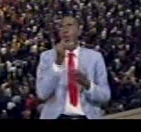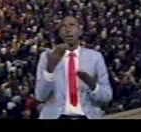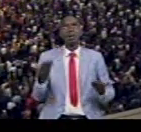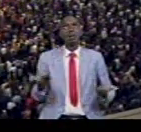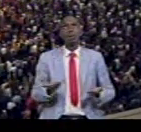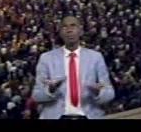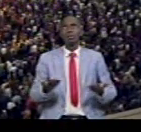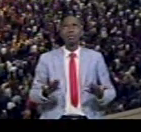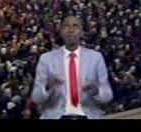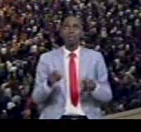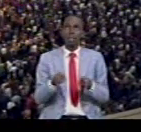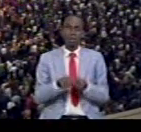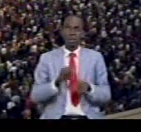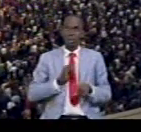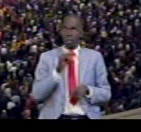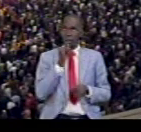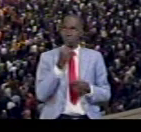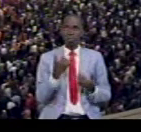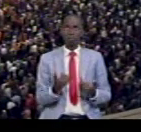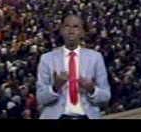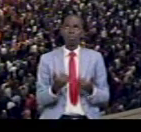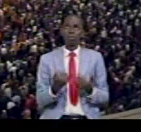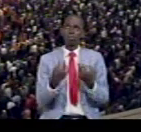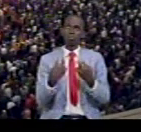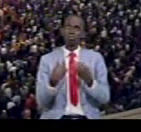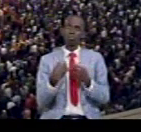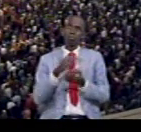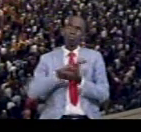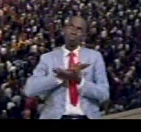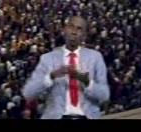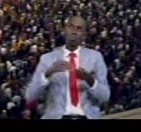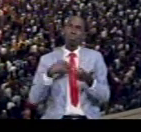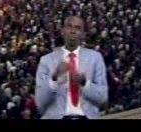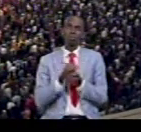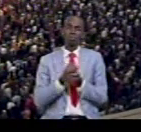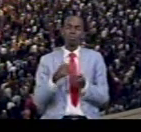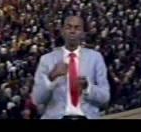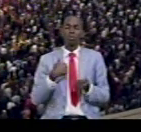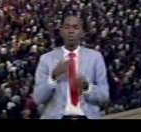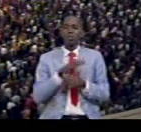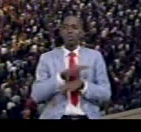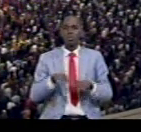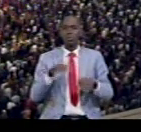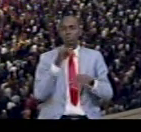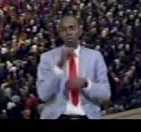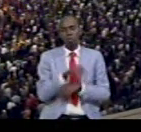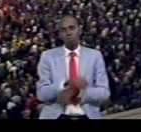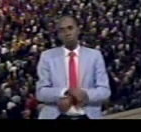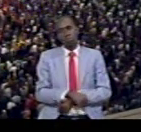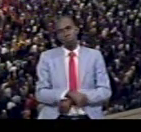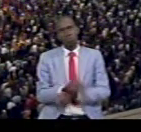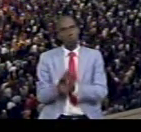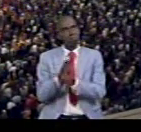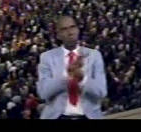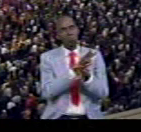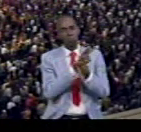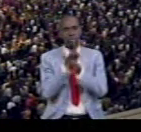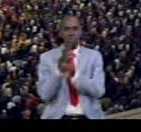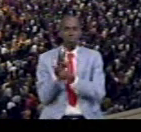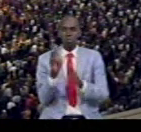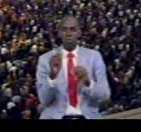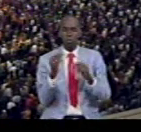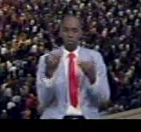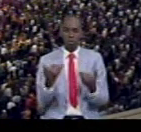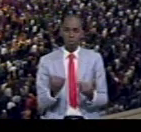mouth, pray. Don't allow the devil to keep your mouth closed. Let's pray in the word that we have heard, the message that we